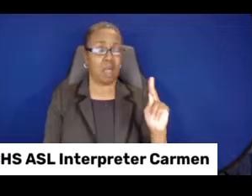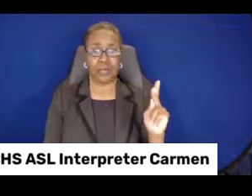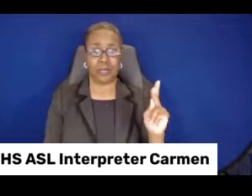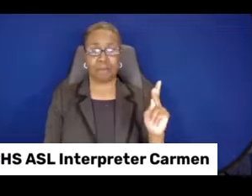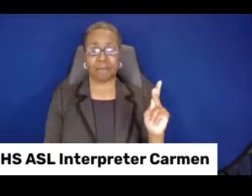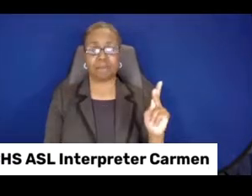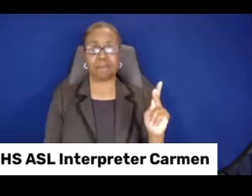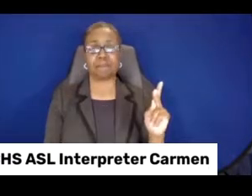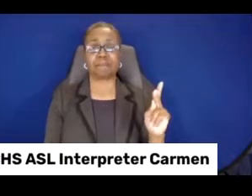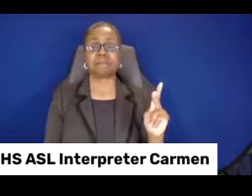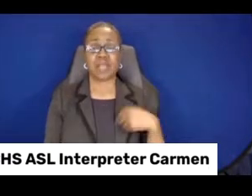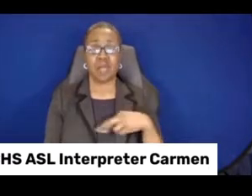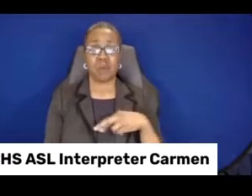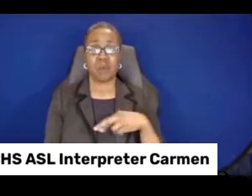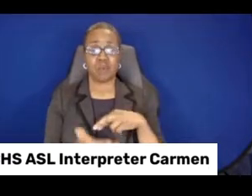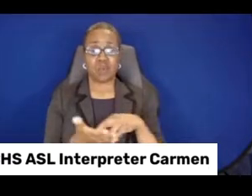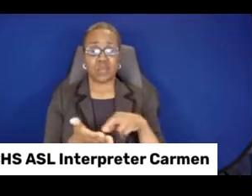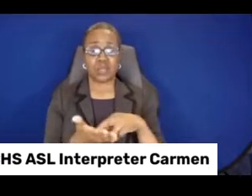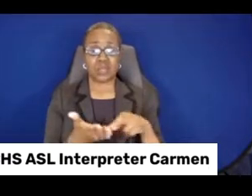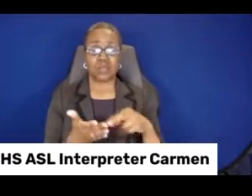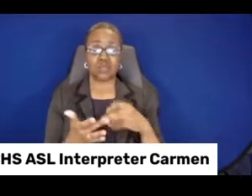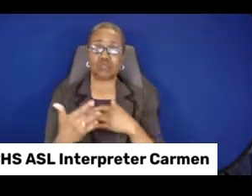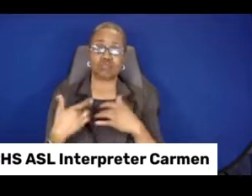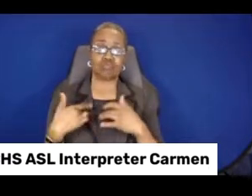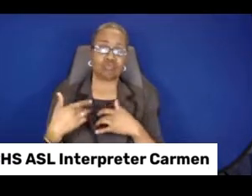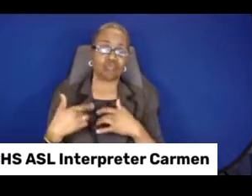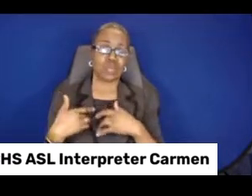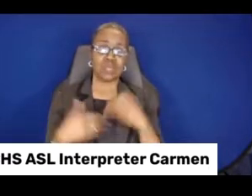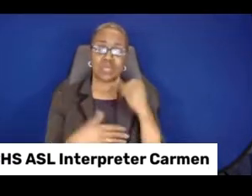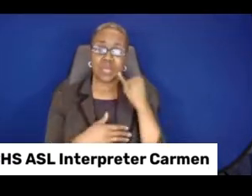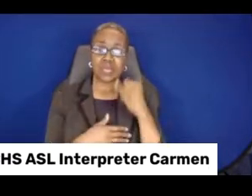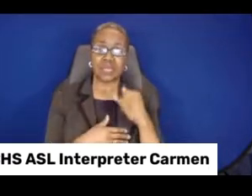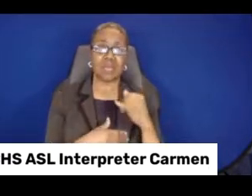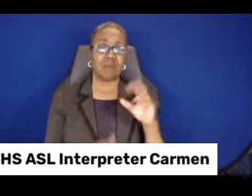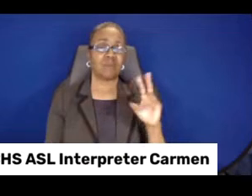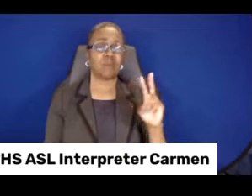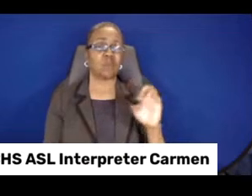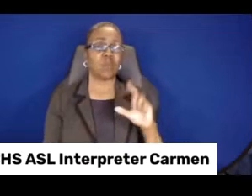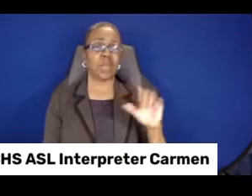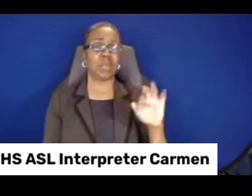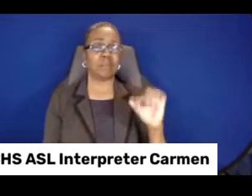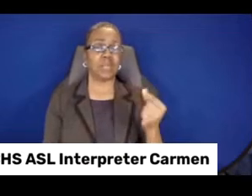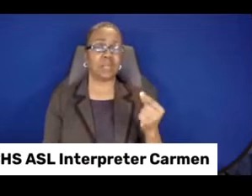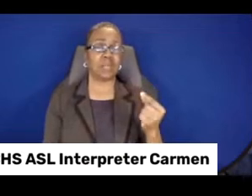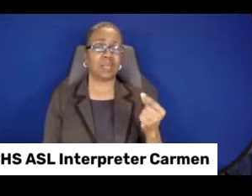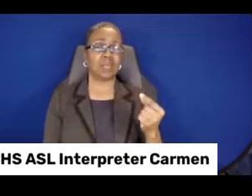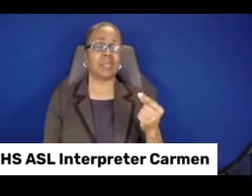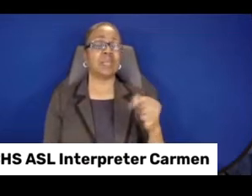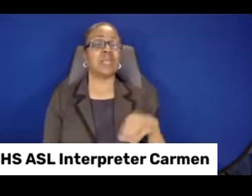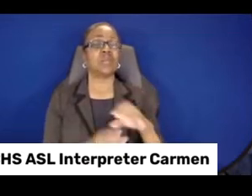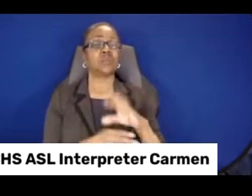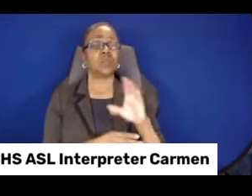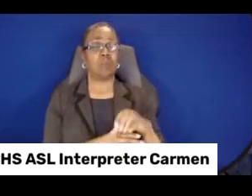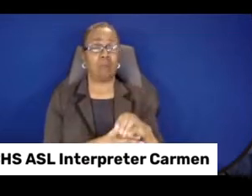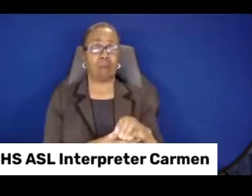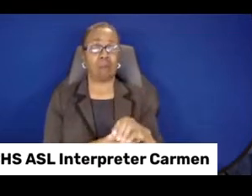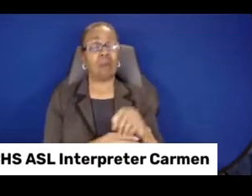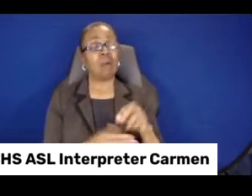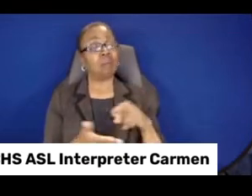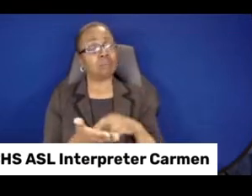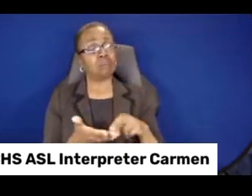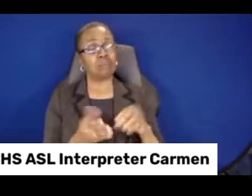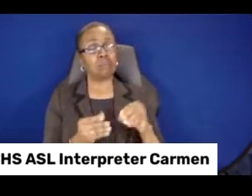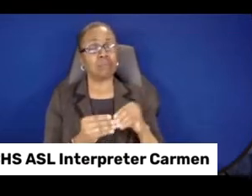and our research concerns the idea of well-being in Chicago. And this research has a little bit